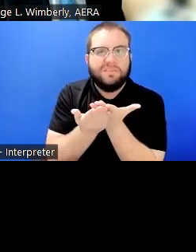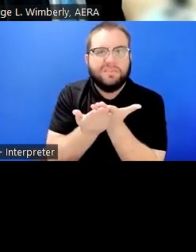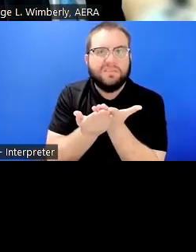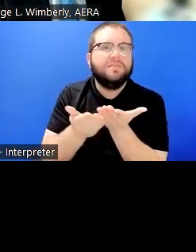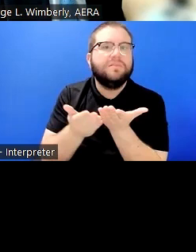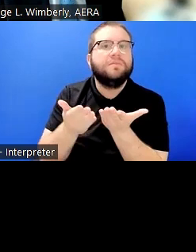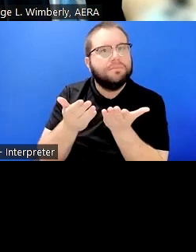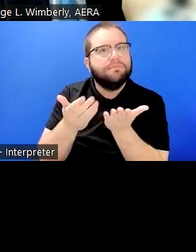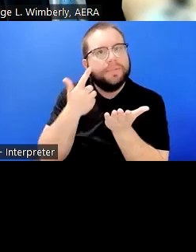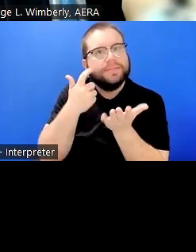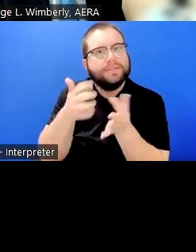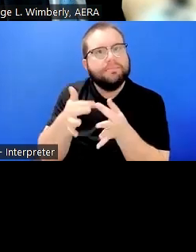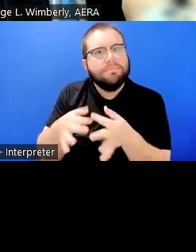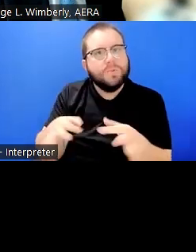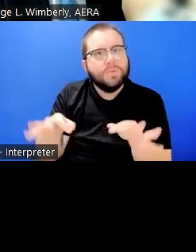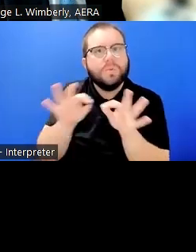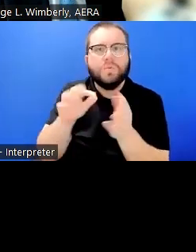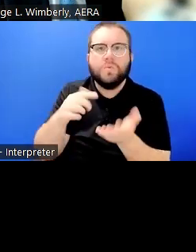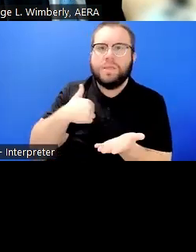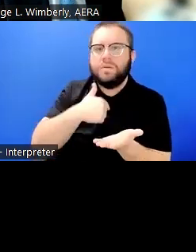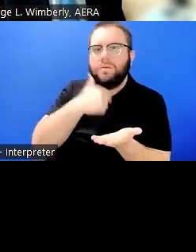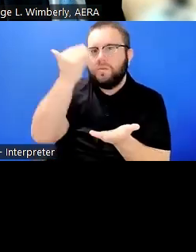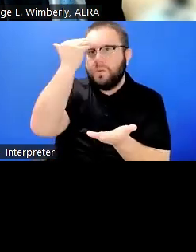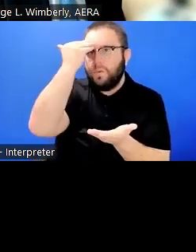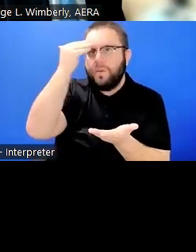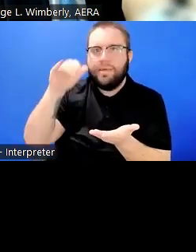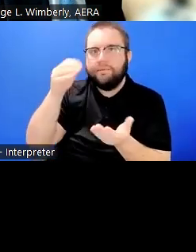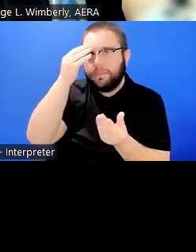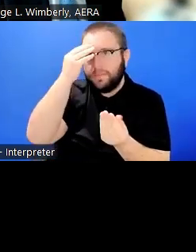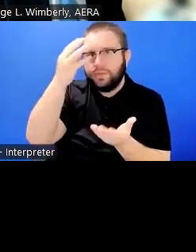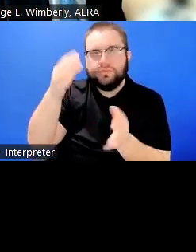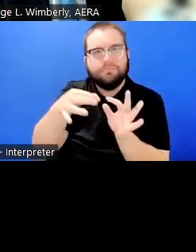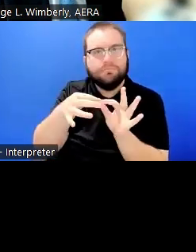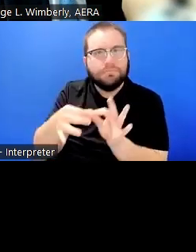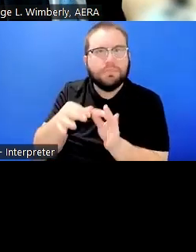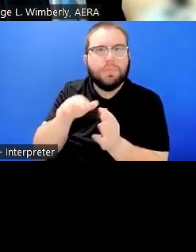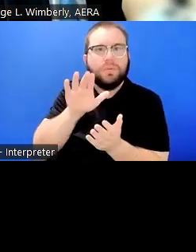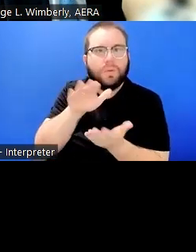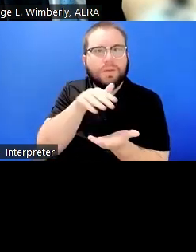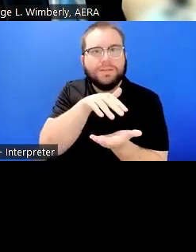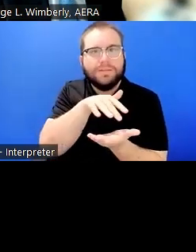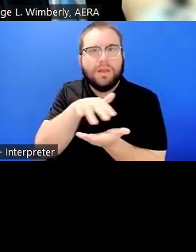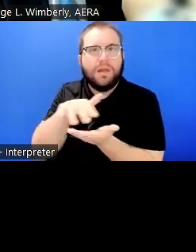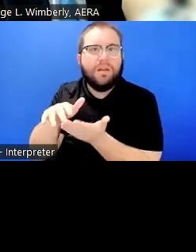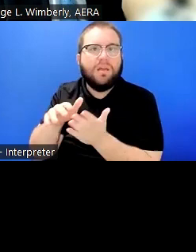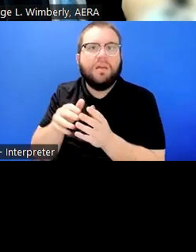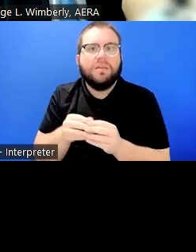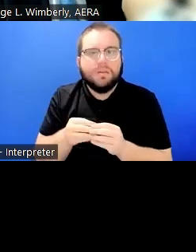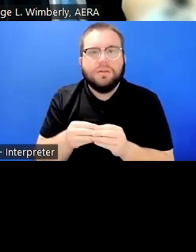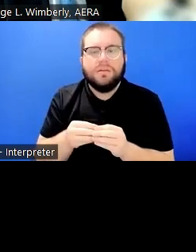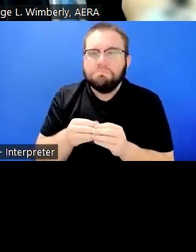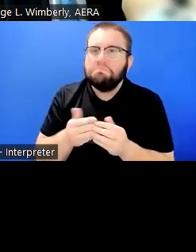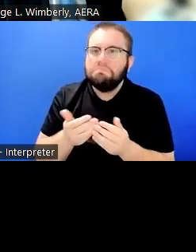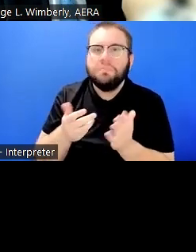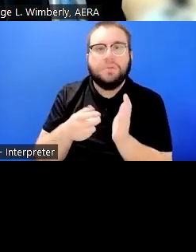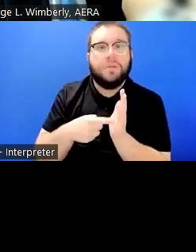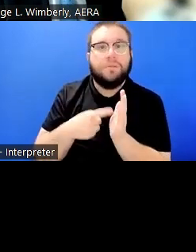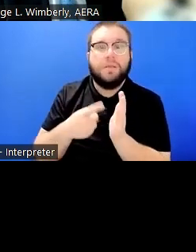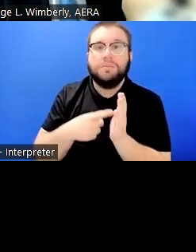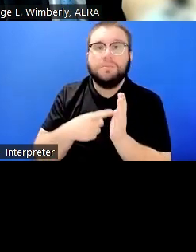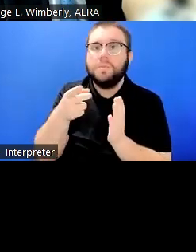study. That's again, I can't emphasize that enough. But sometimes you might apply for